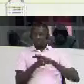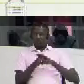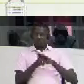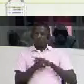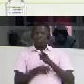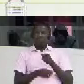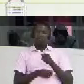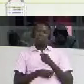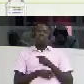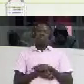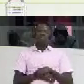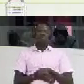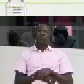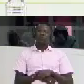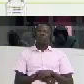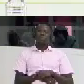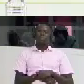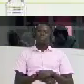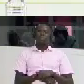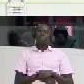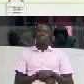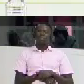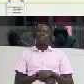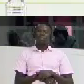of all of it.